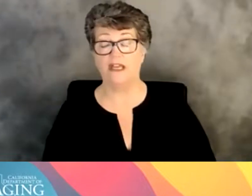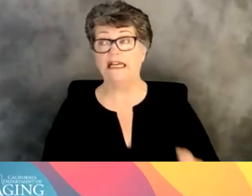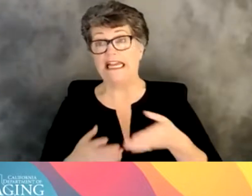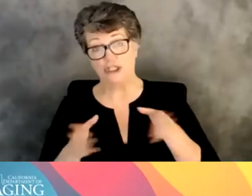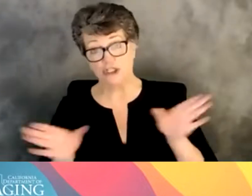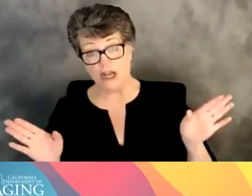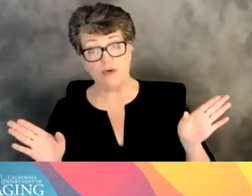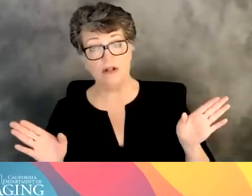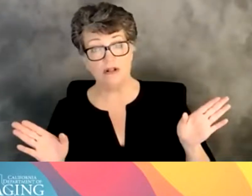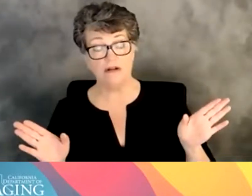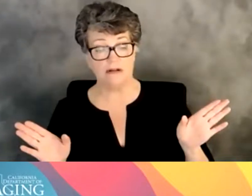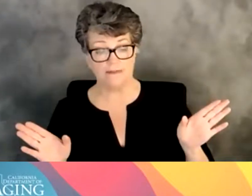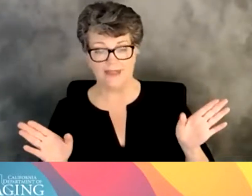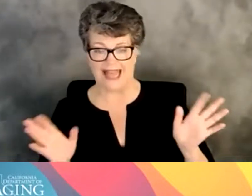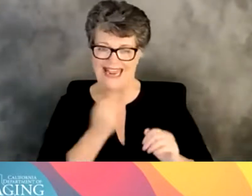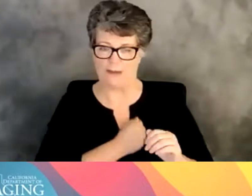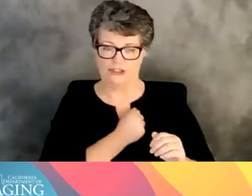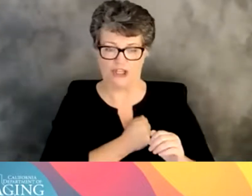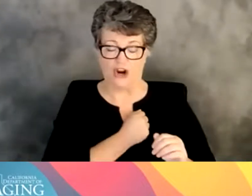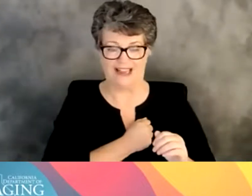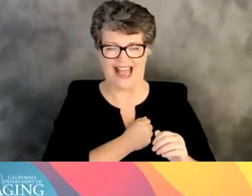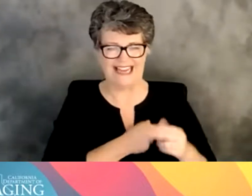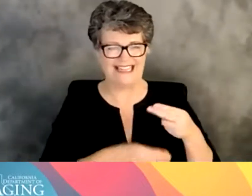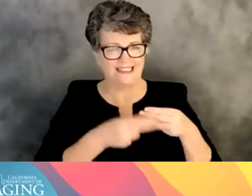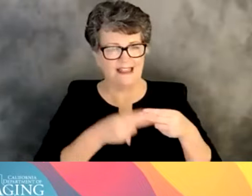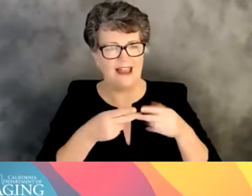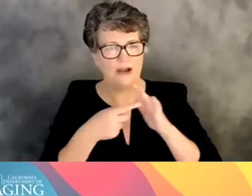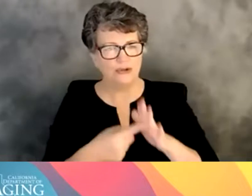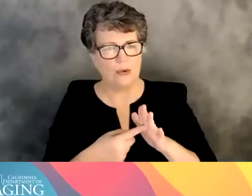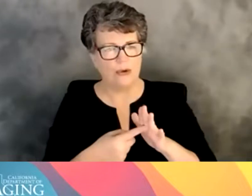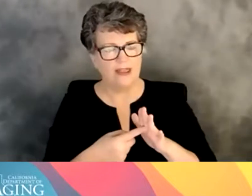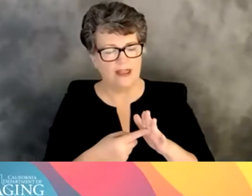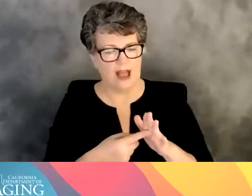the board, and I'm sorry, I did a slide showing where